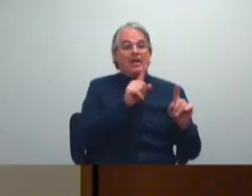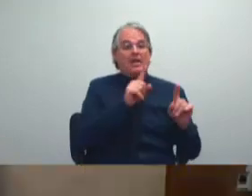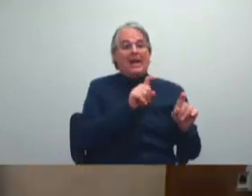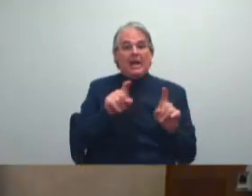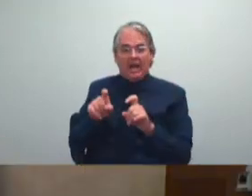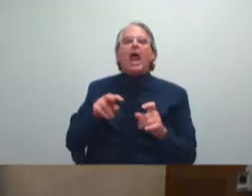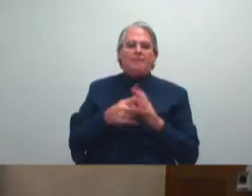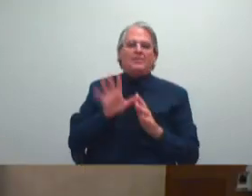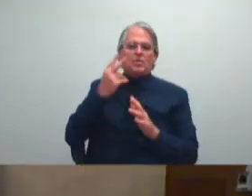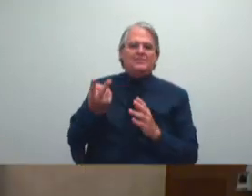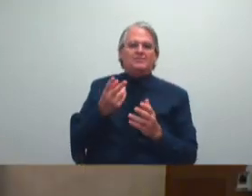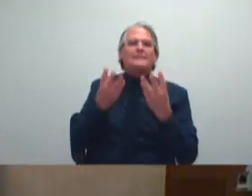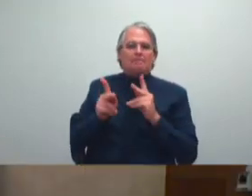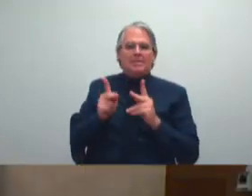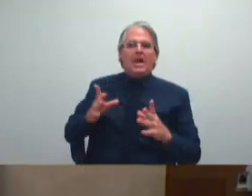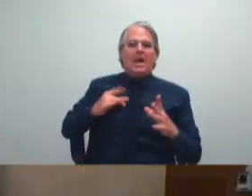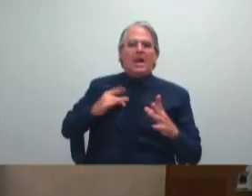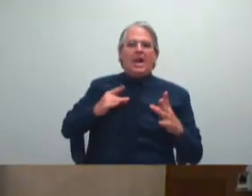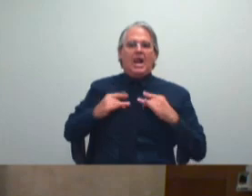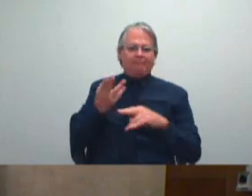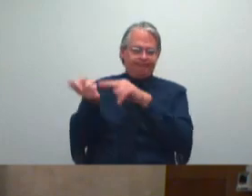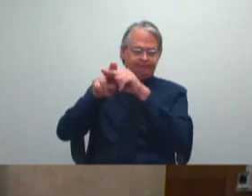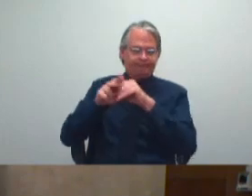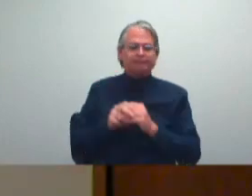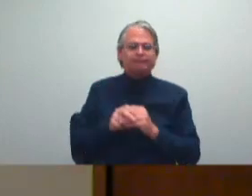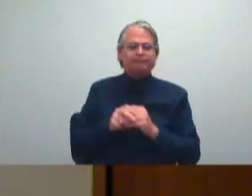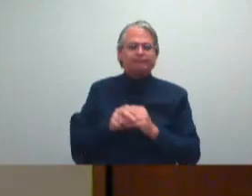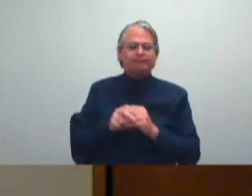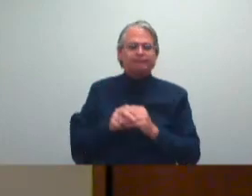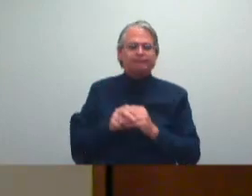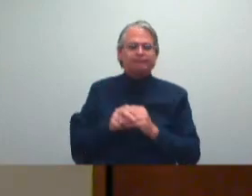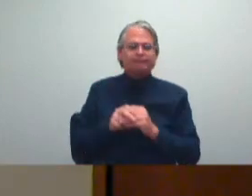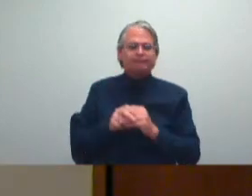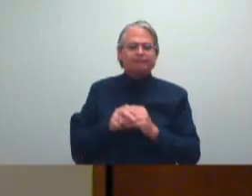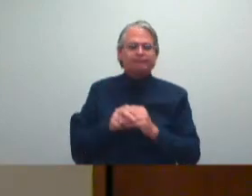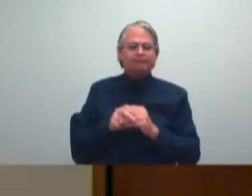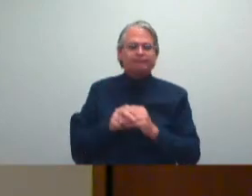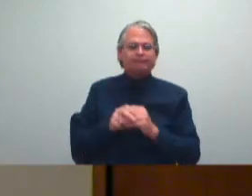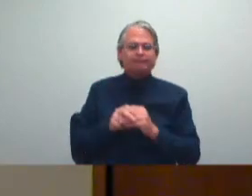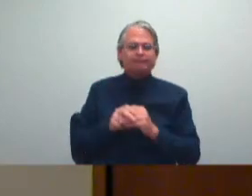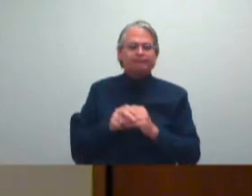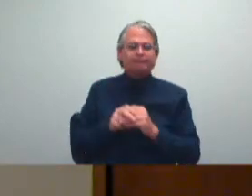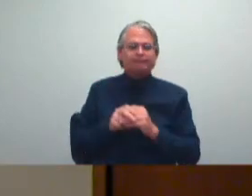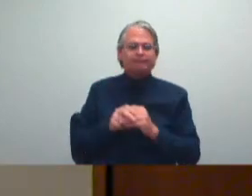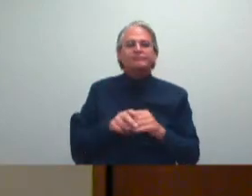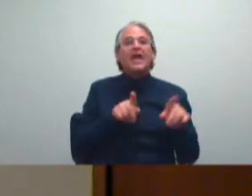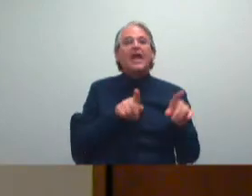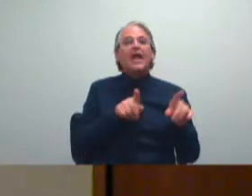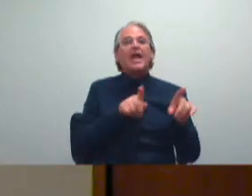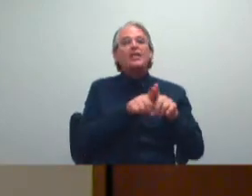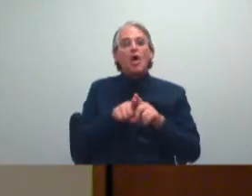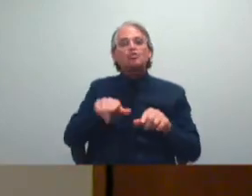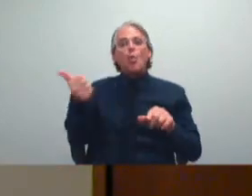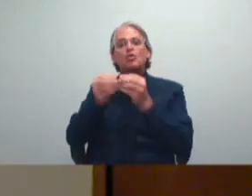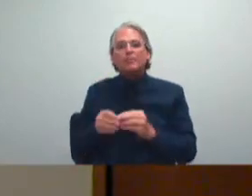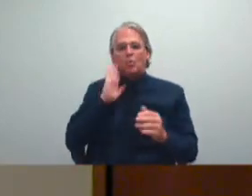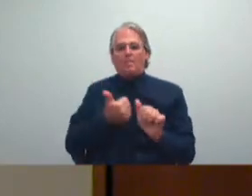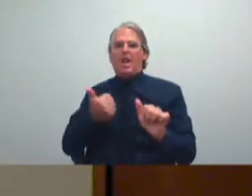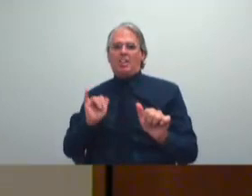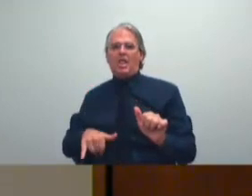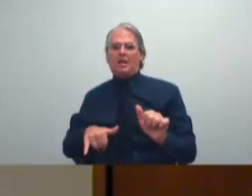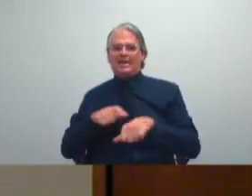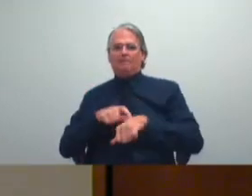lagging indicators as waves as well, the number of hospitalizations and ultimately the number of fatalities resulting